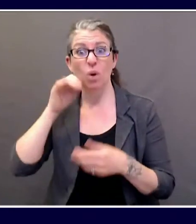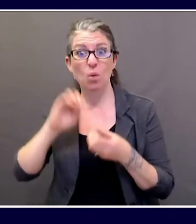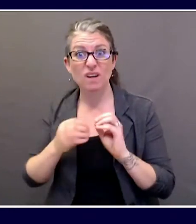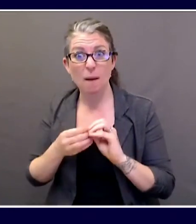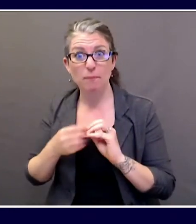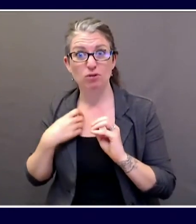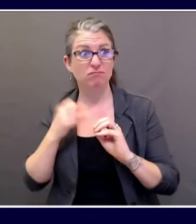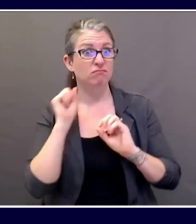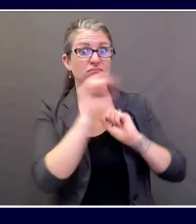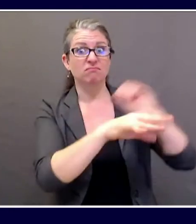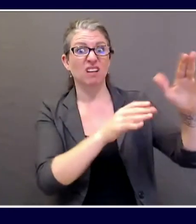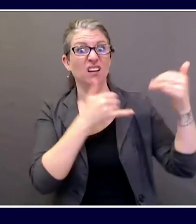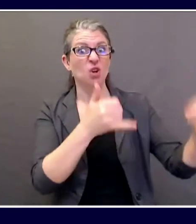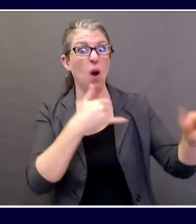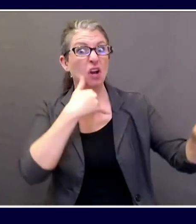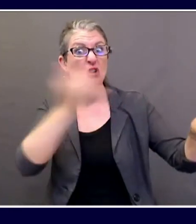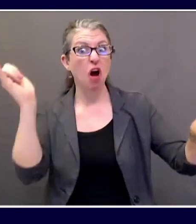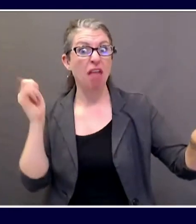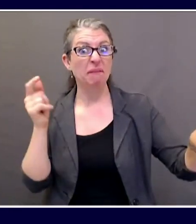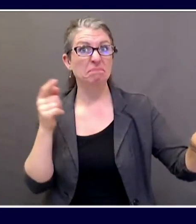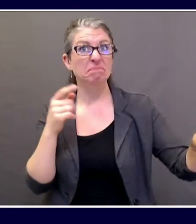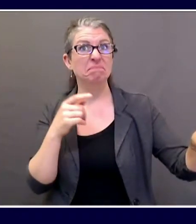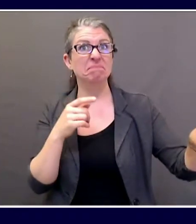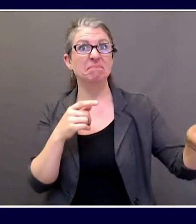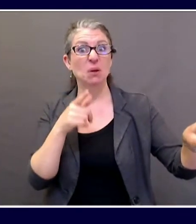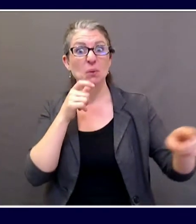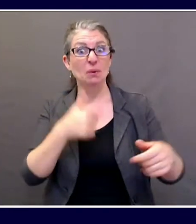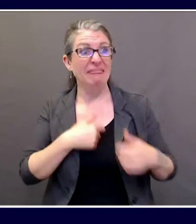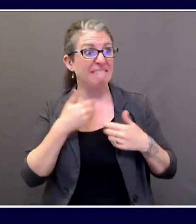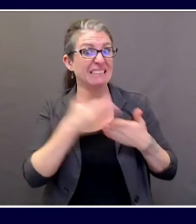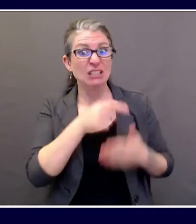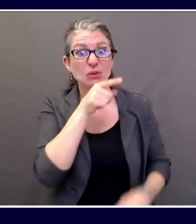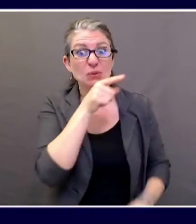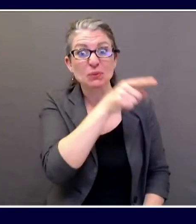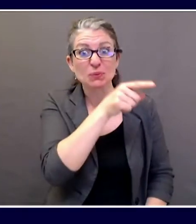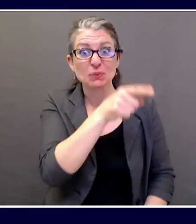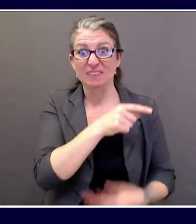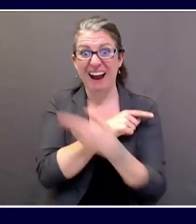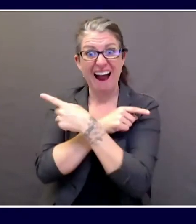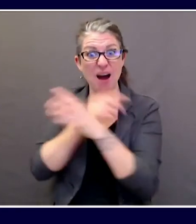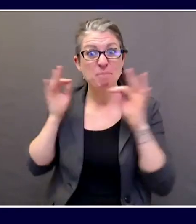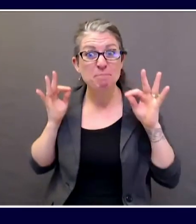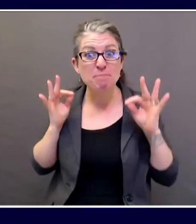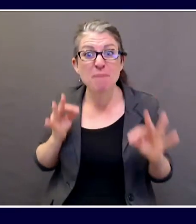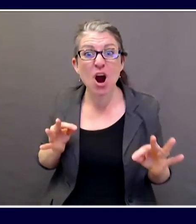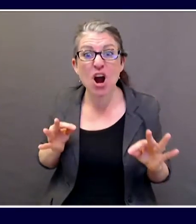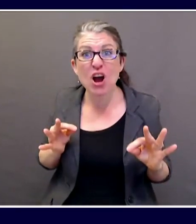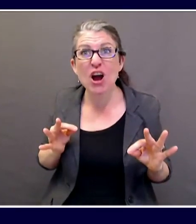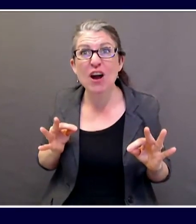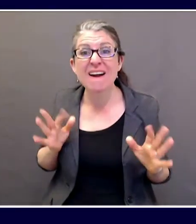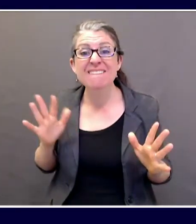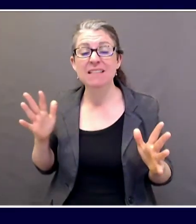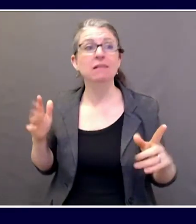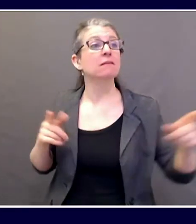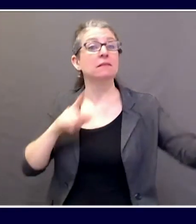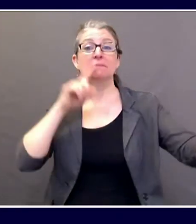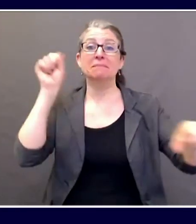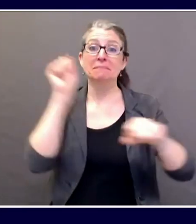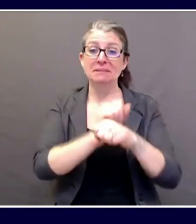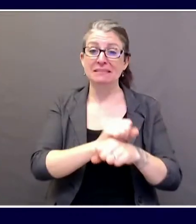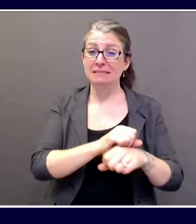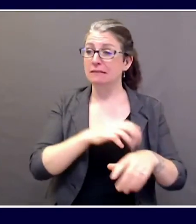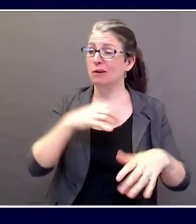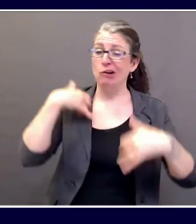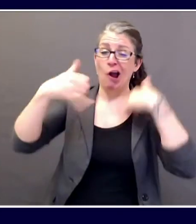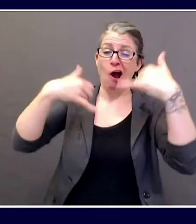immediate geographic area. And they were able to call those folks and get them in the door. So that pre-registration has been a